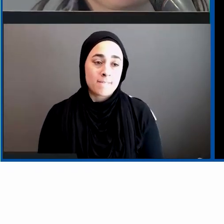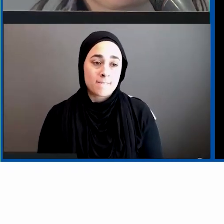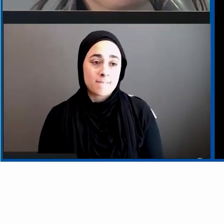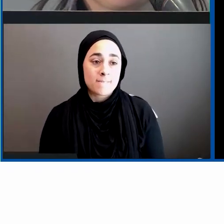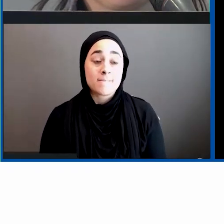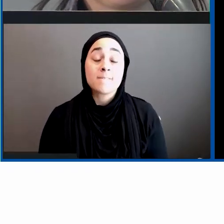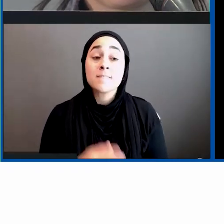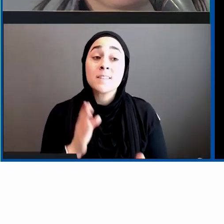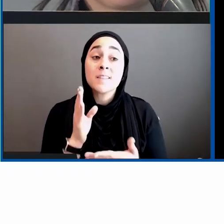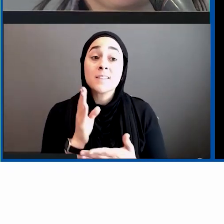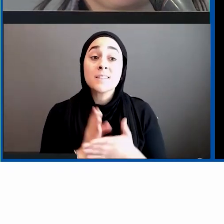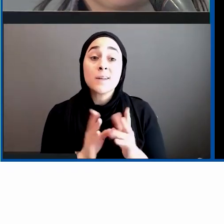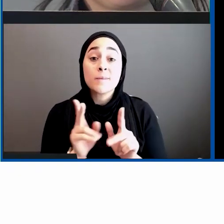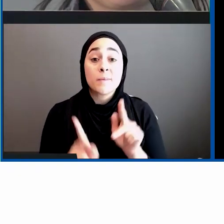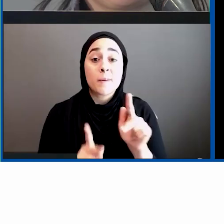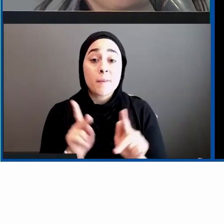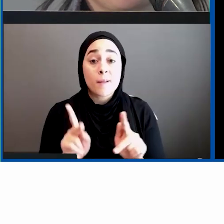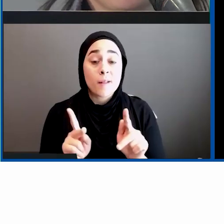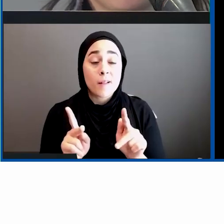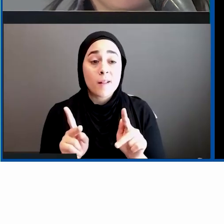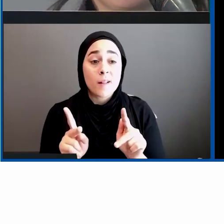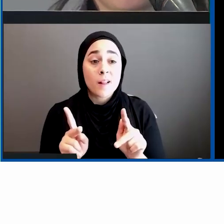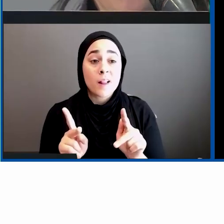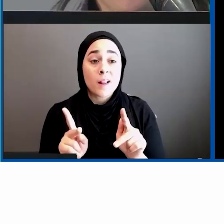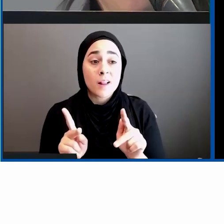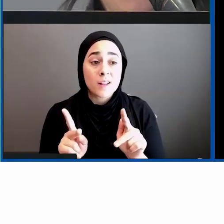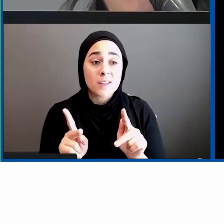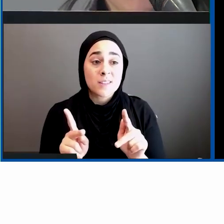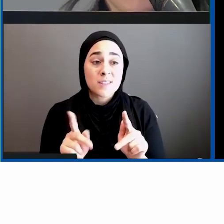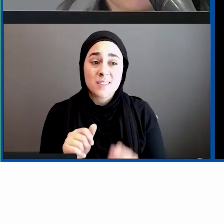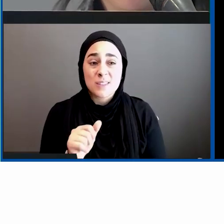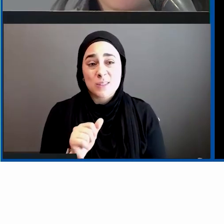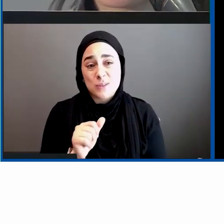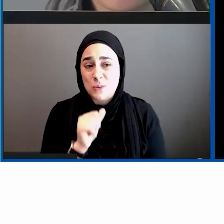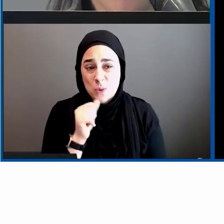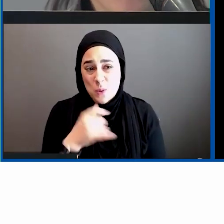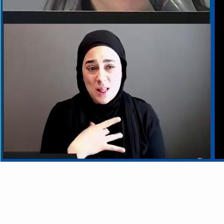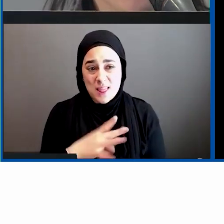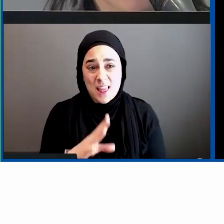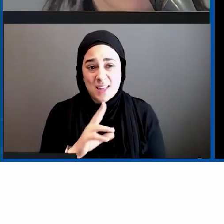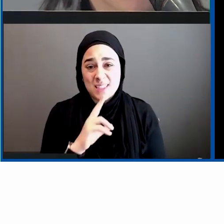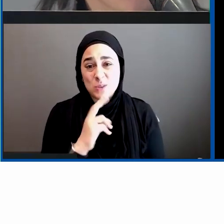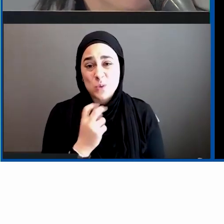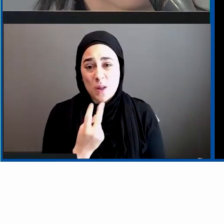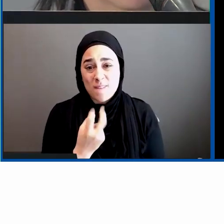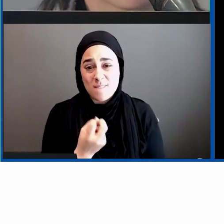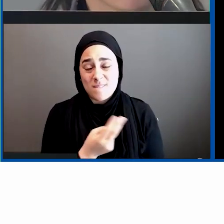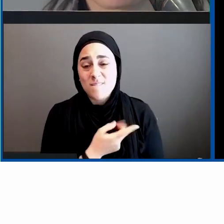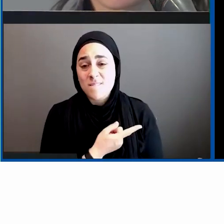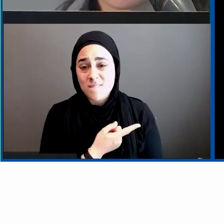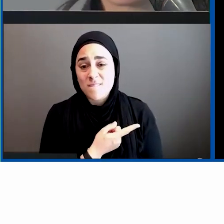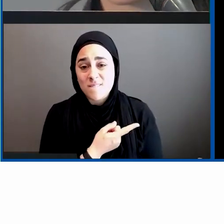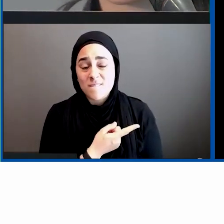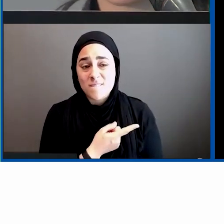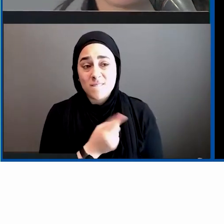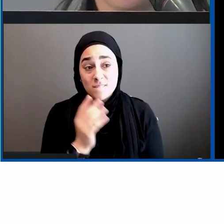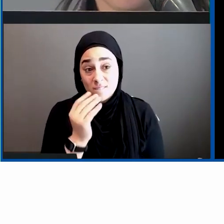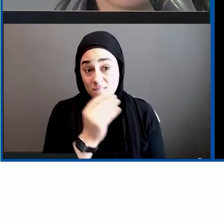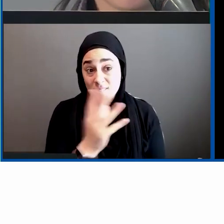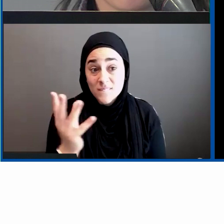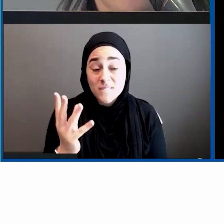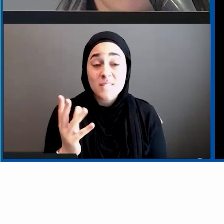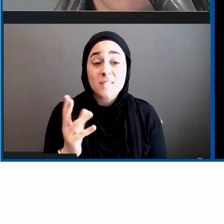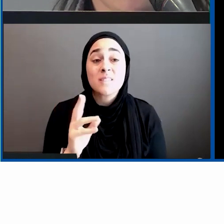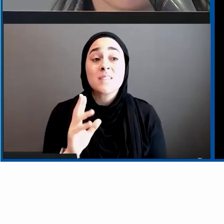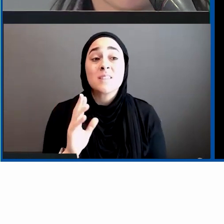So some people really don't like that 12 is in there, but I'll tell you right now that the